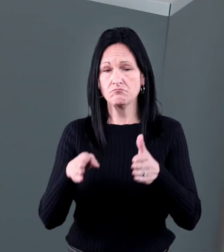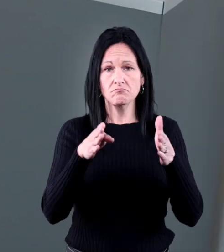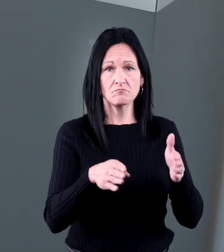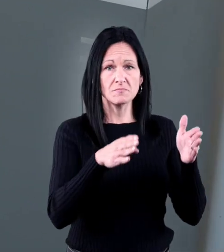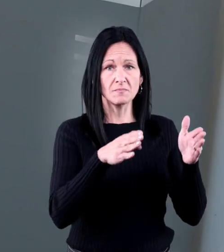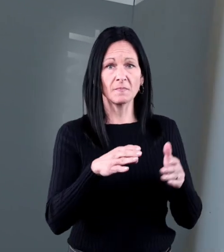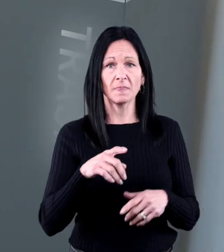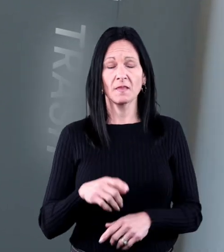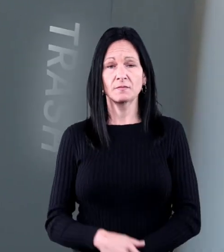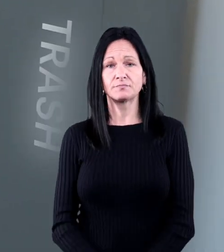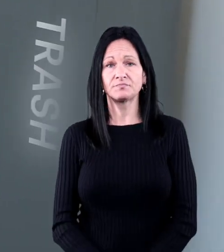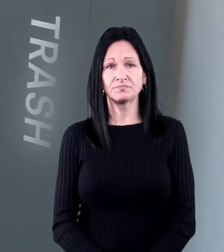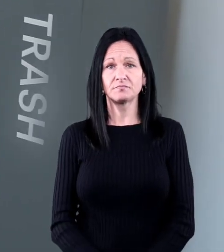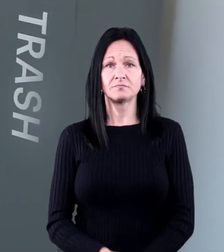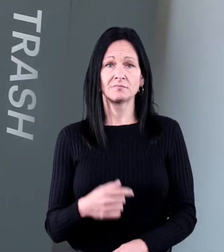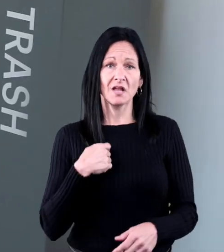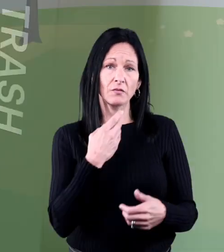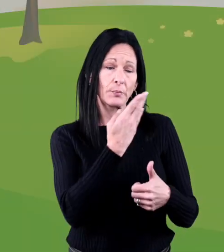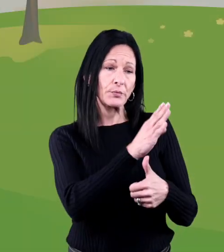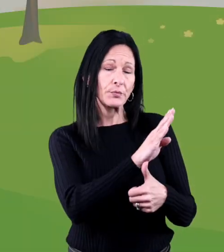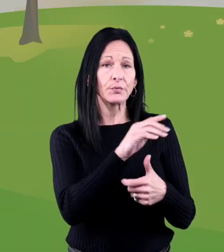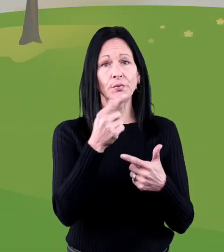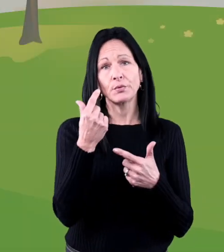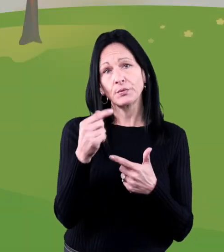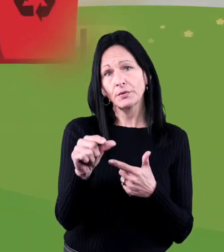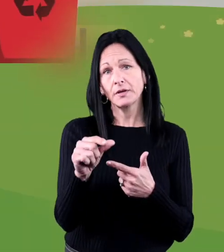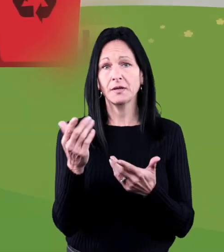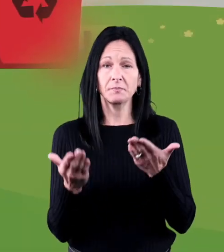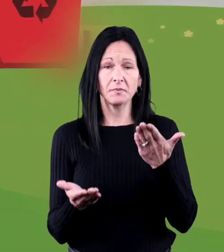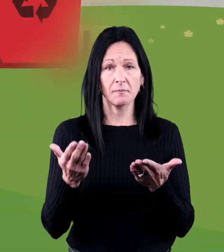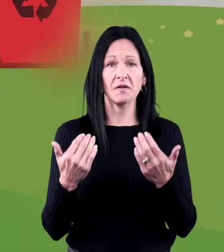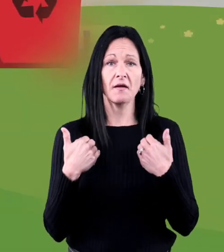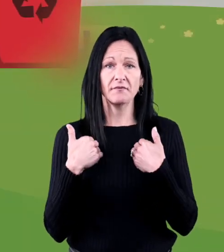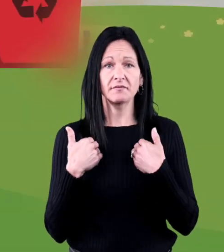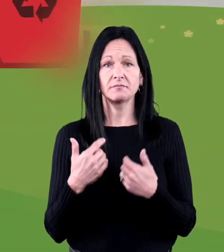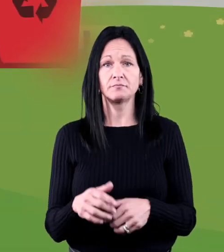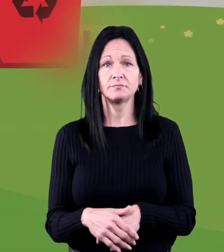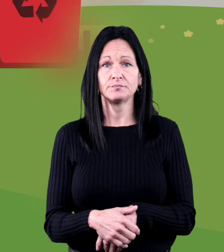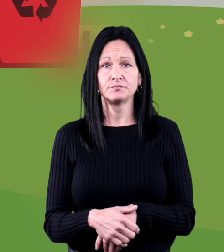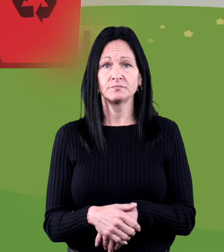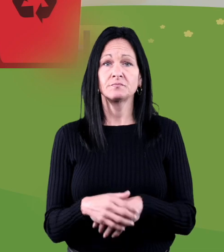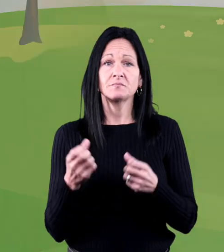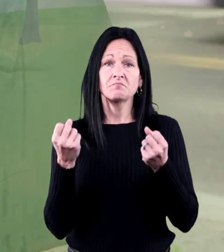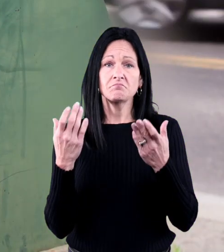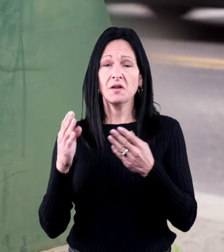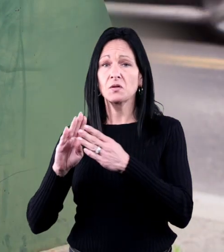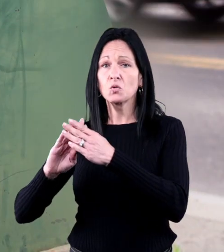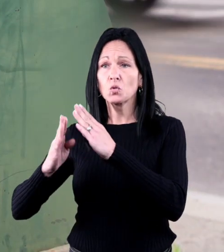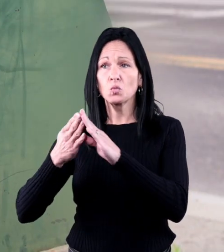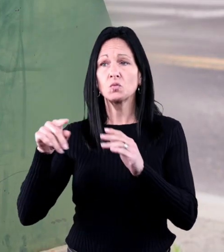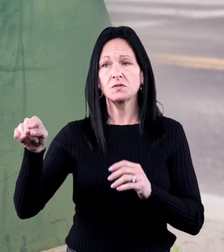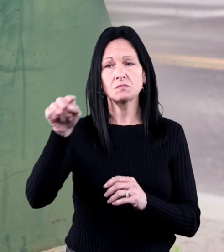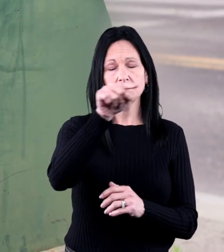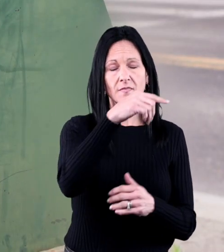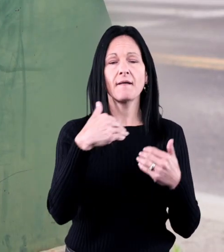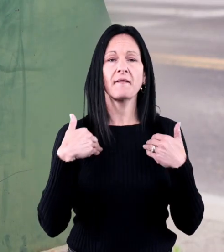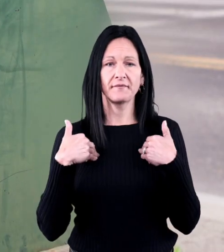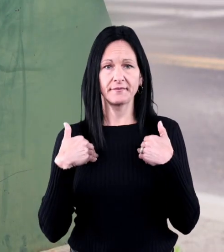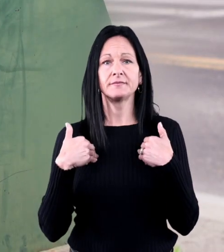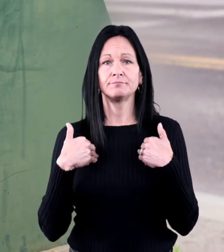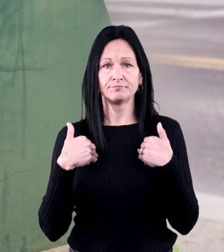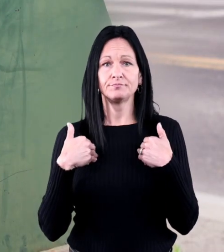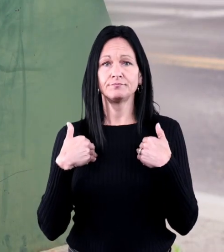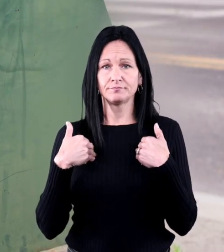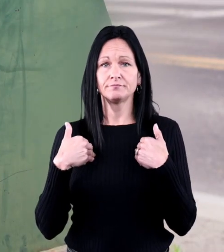to your regular trash cans or bins, you may have a blue or green can too. Lots of communities provide